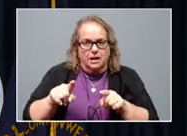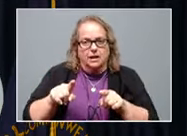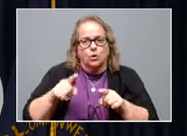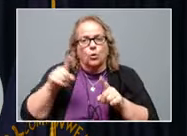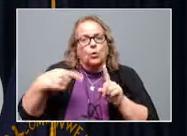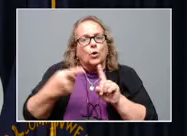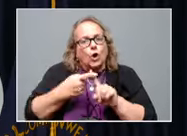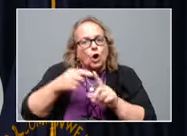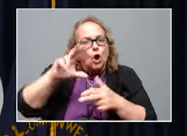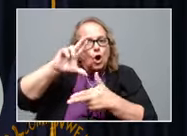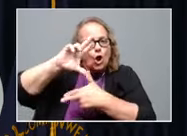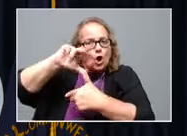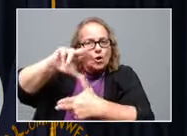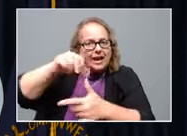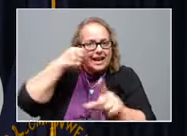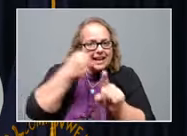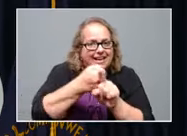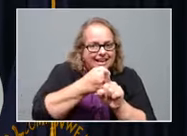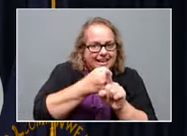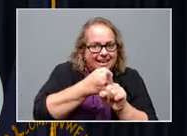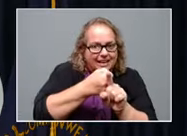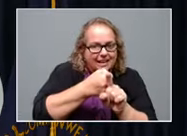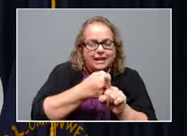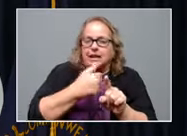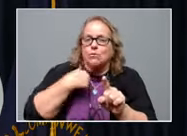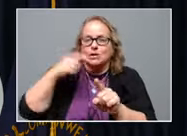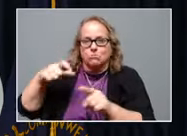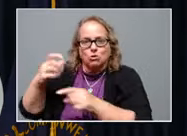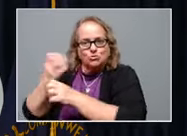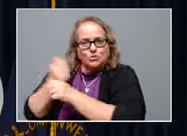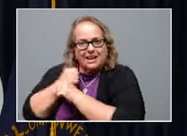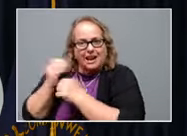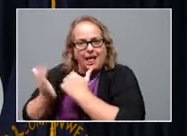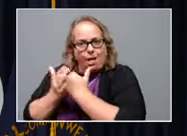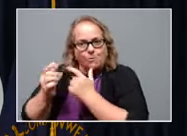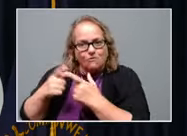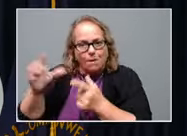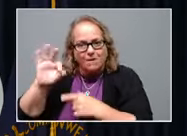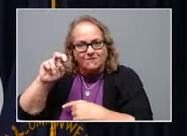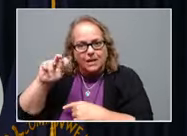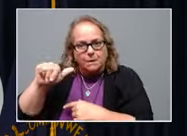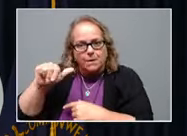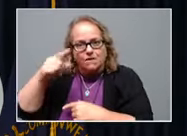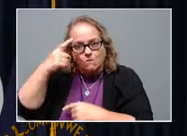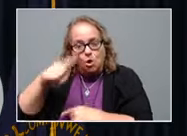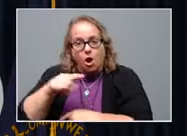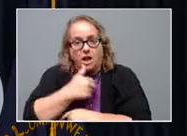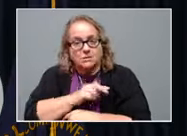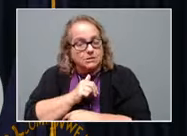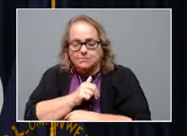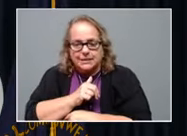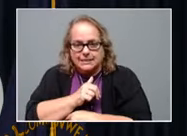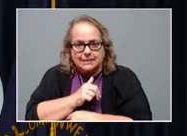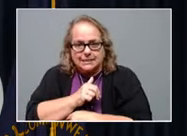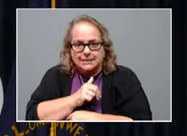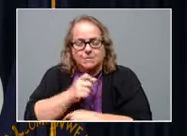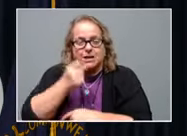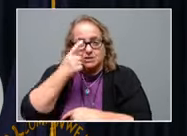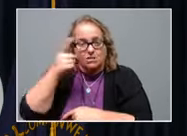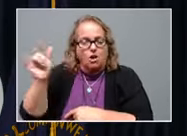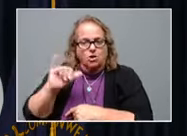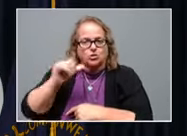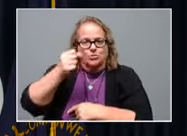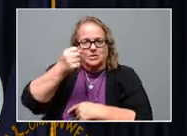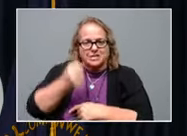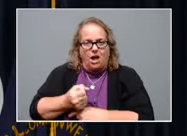had hit when we were supposed to get them. That may have impacted the availability of the strike teams, but they were also south of us,